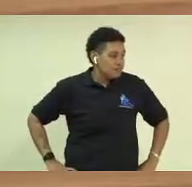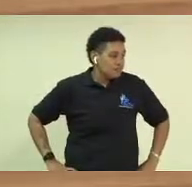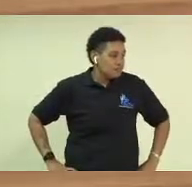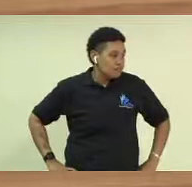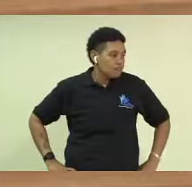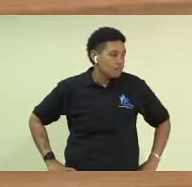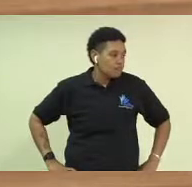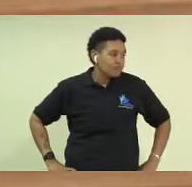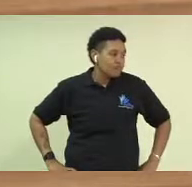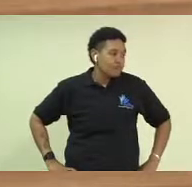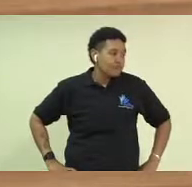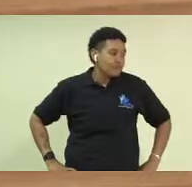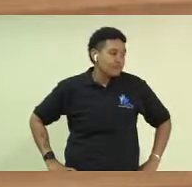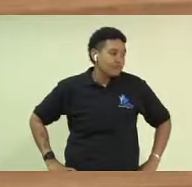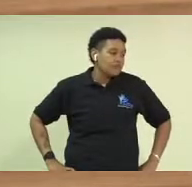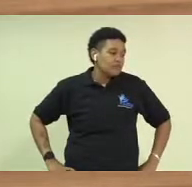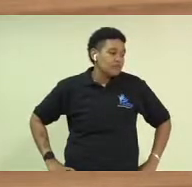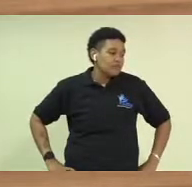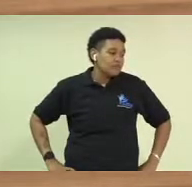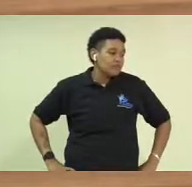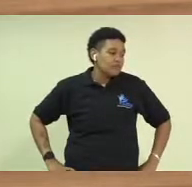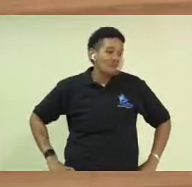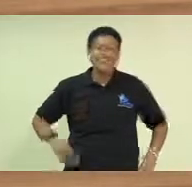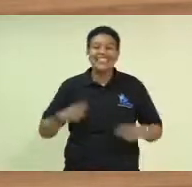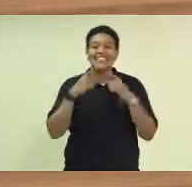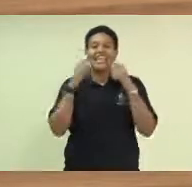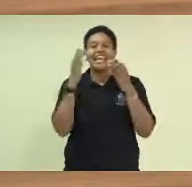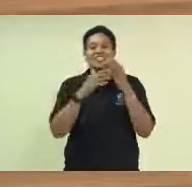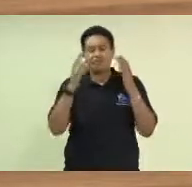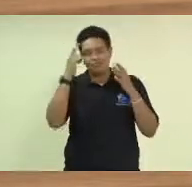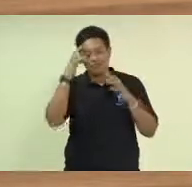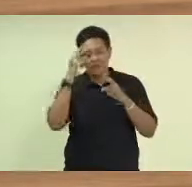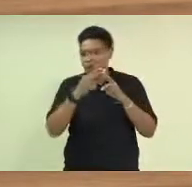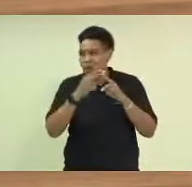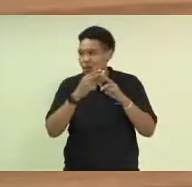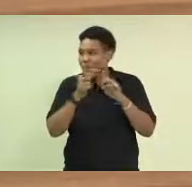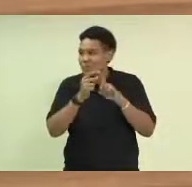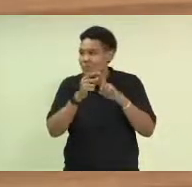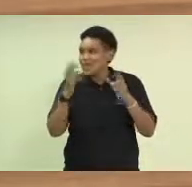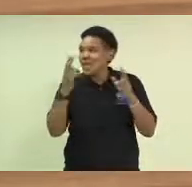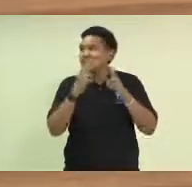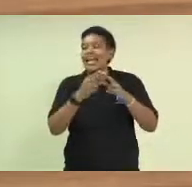do you call it now? Blank. Poor.